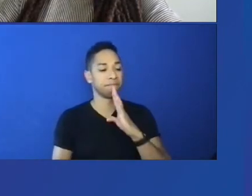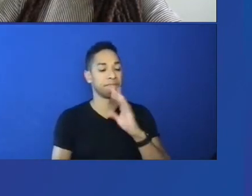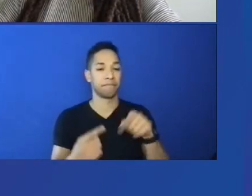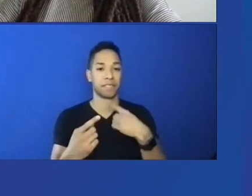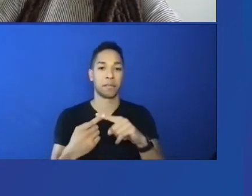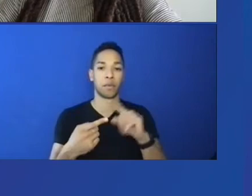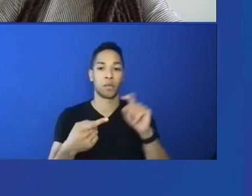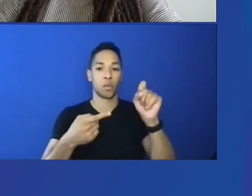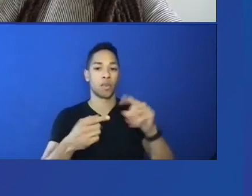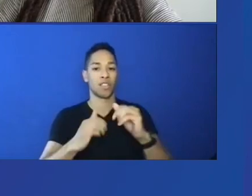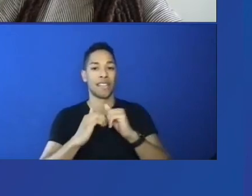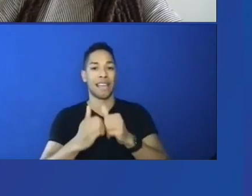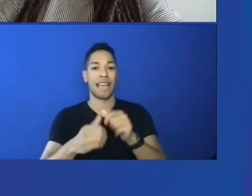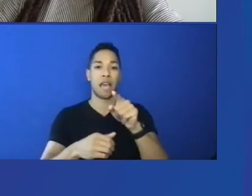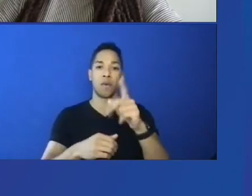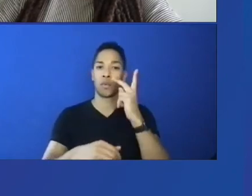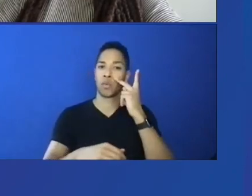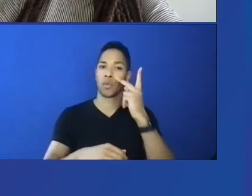question of how you see